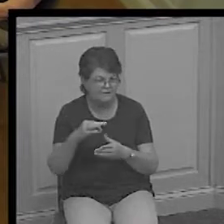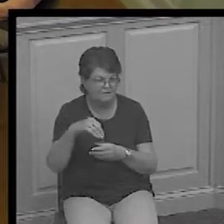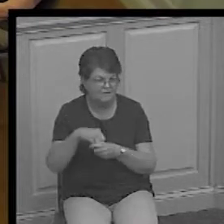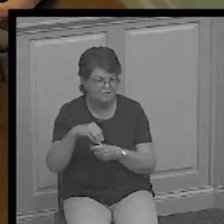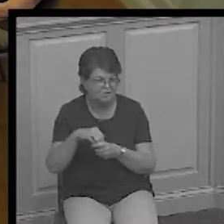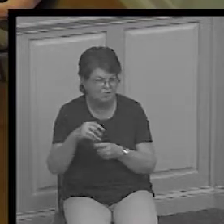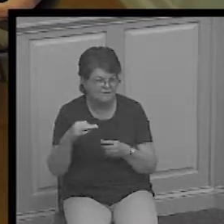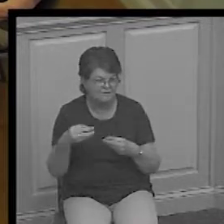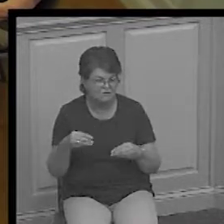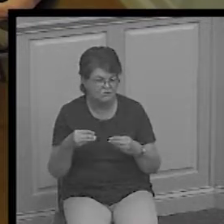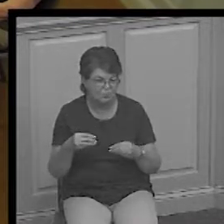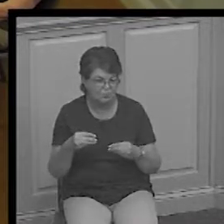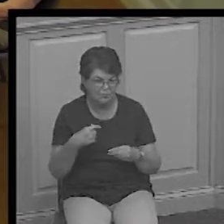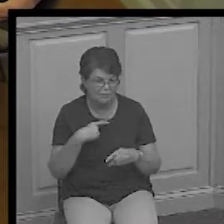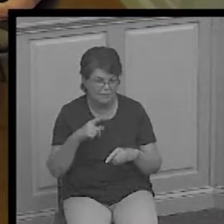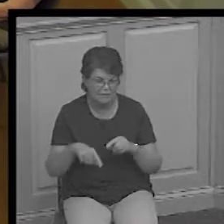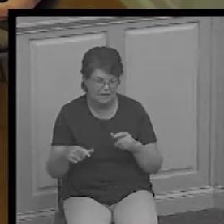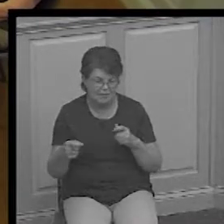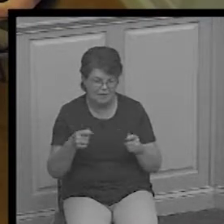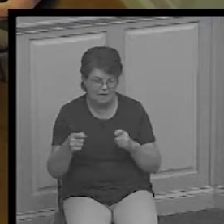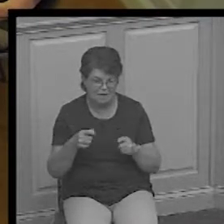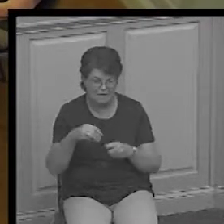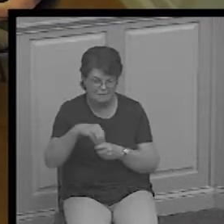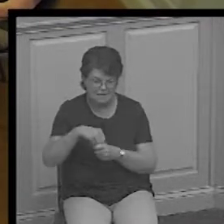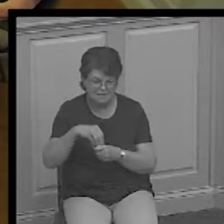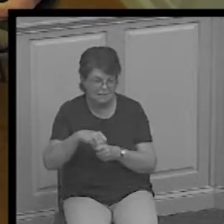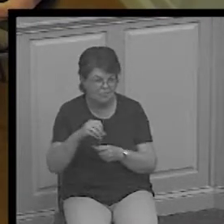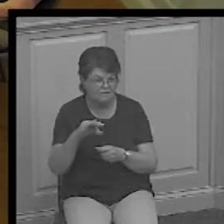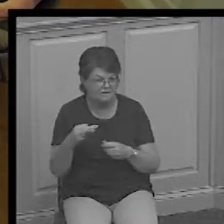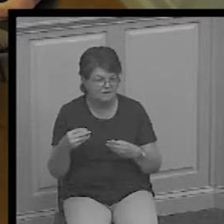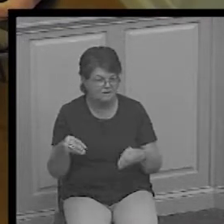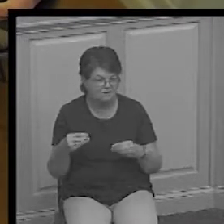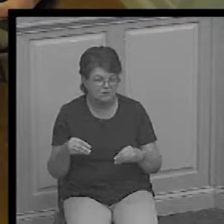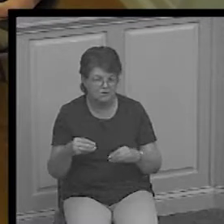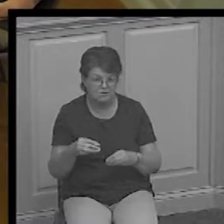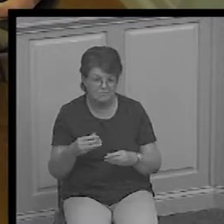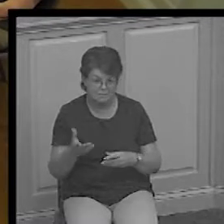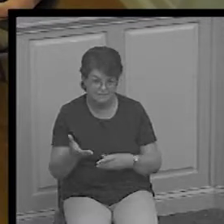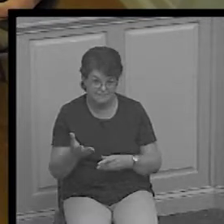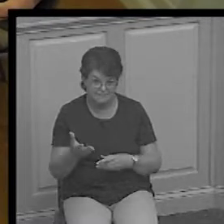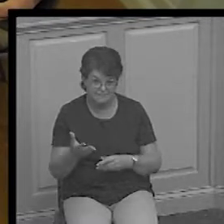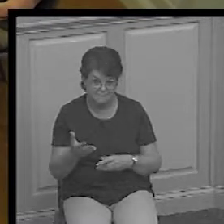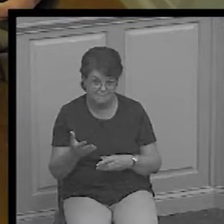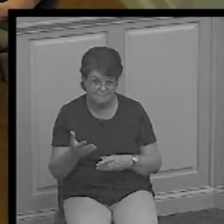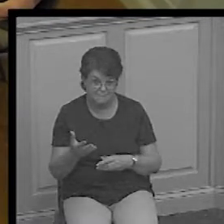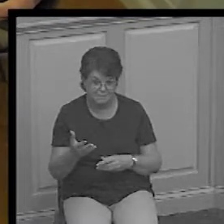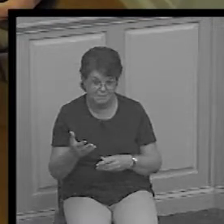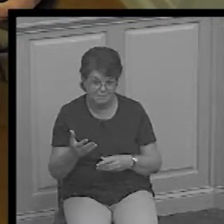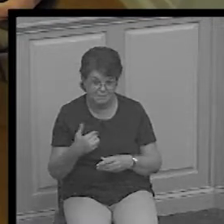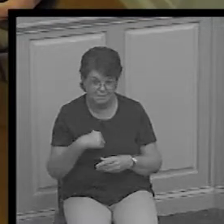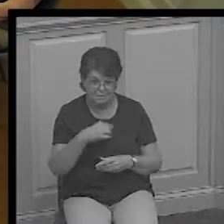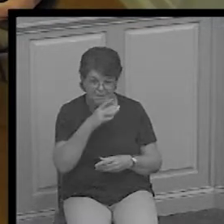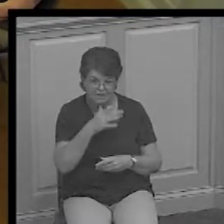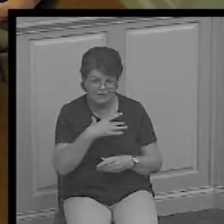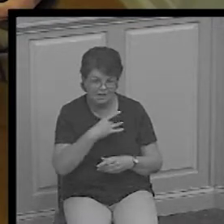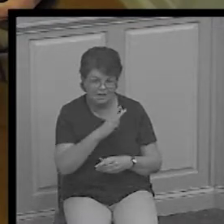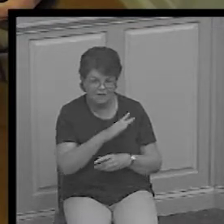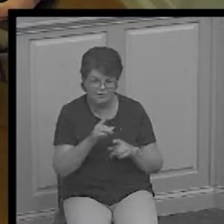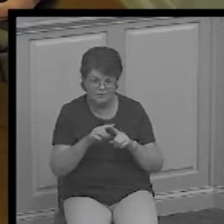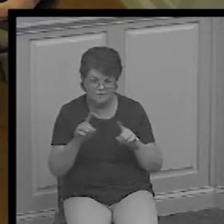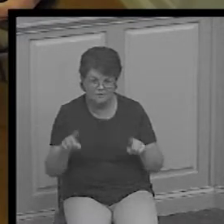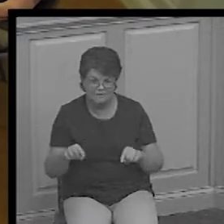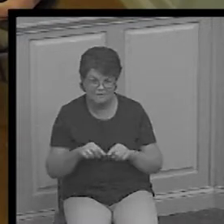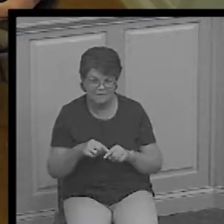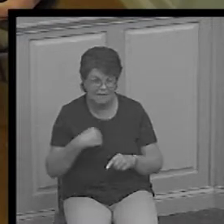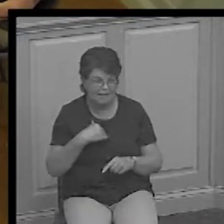store. We in no way regulate the interior of the store. Is that a valid argument? I don't like those signs. I'm probably